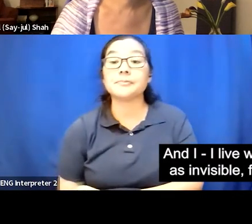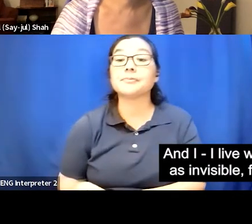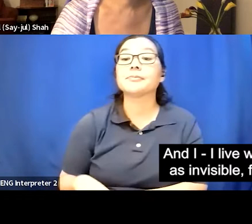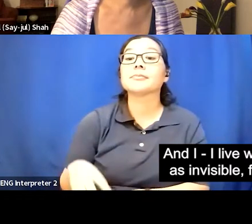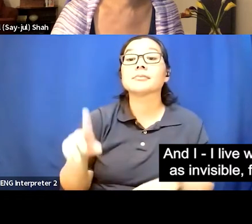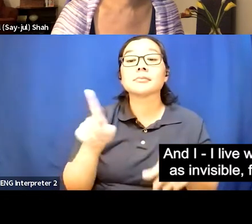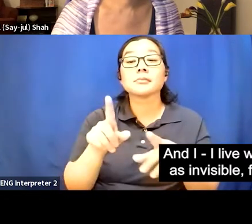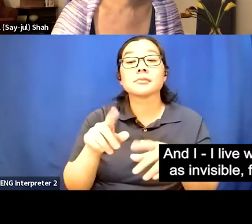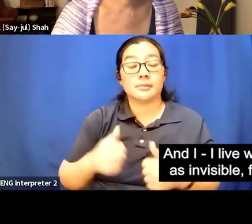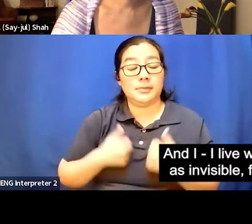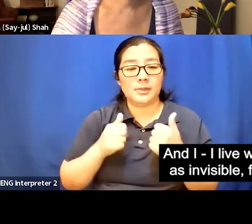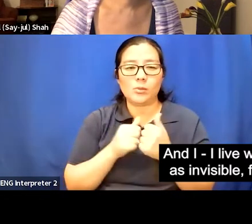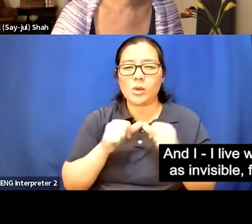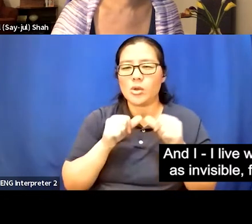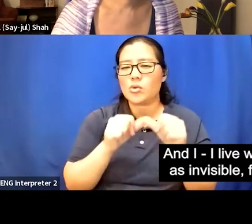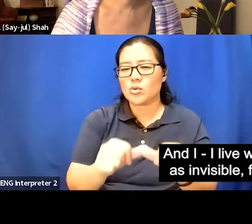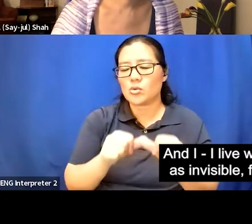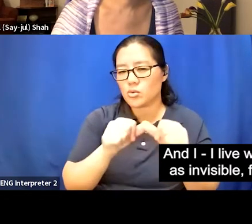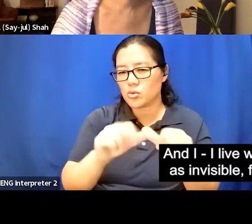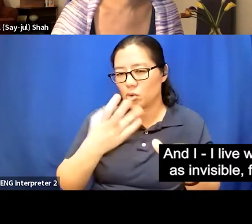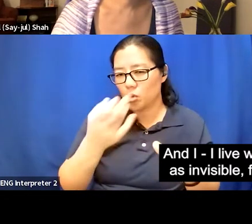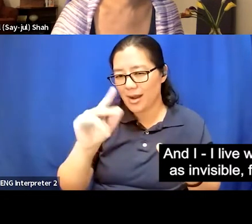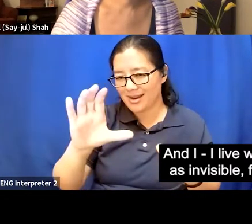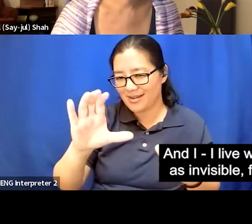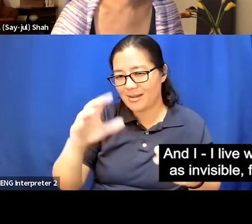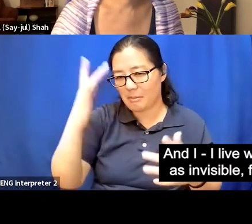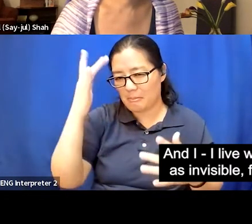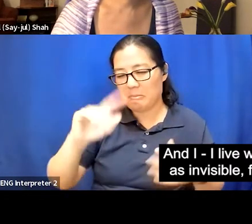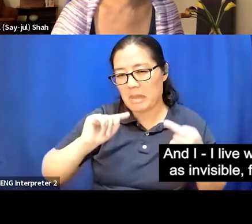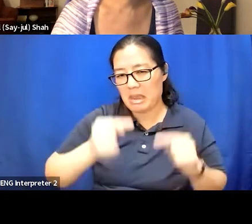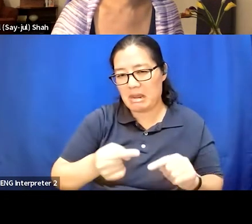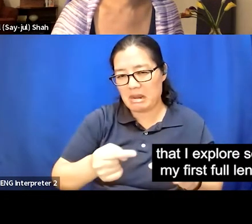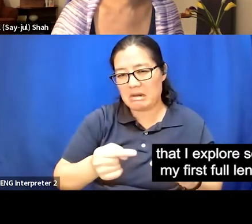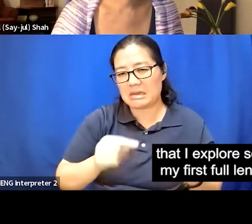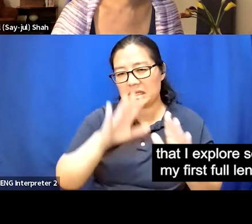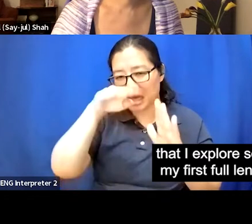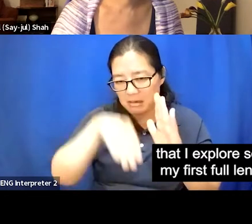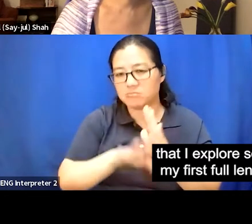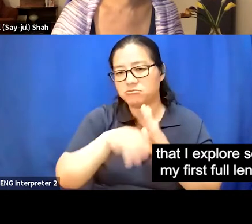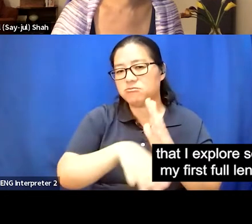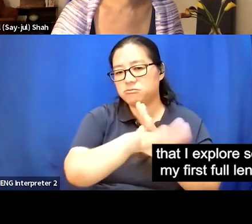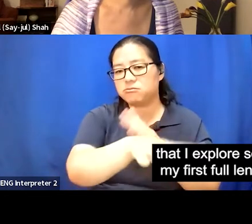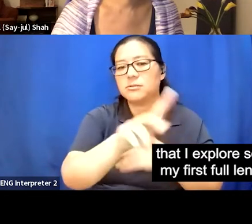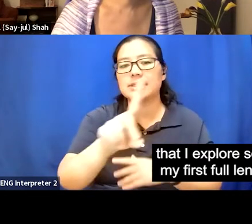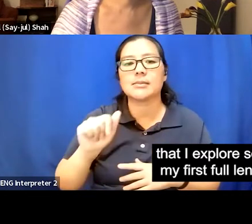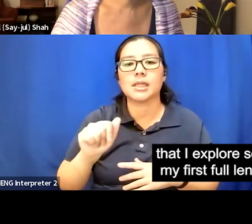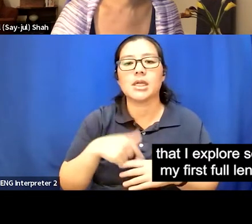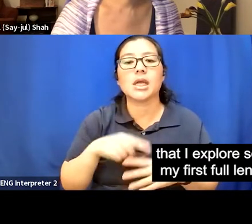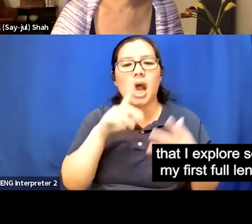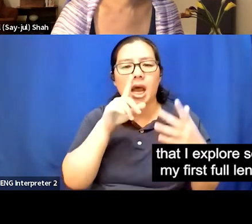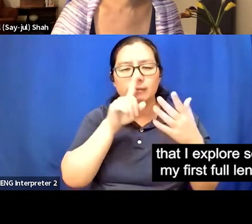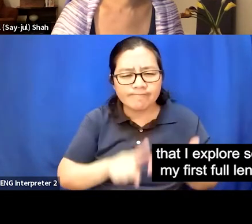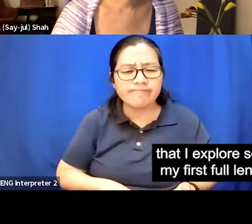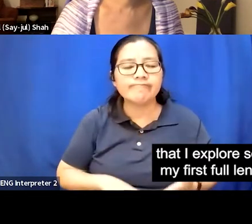I live with chronic pain and an invisible and fluctuating disability that I explore some of the roots of